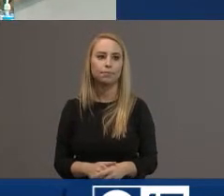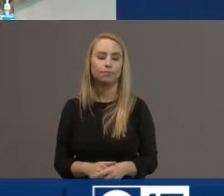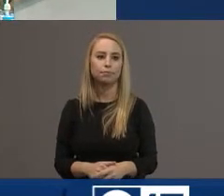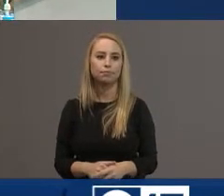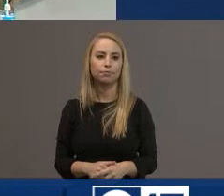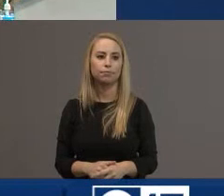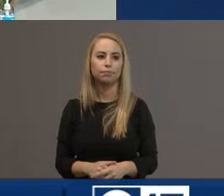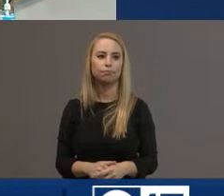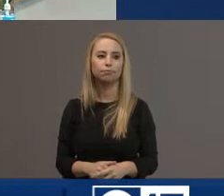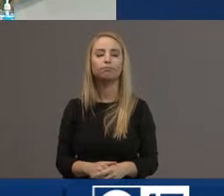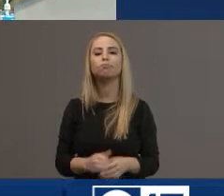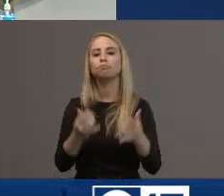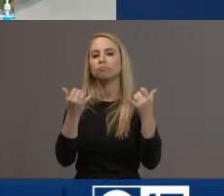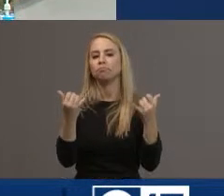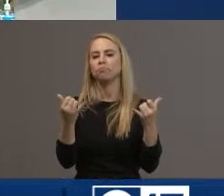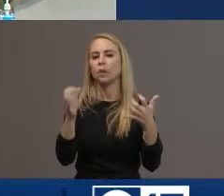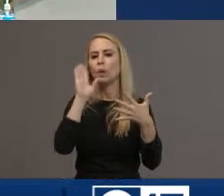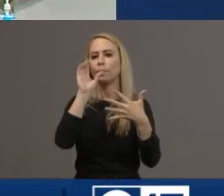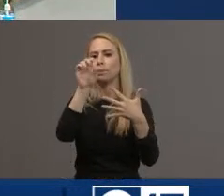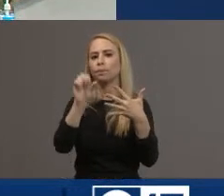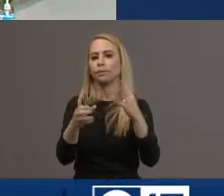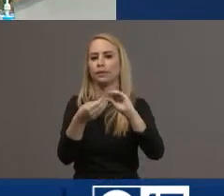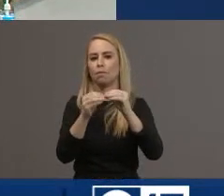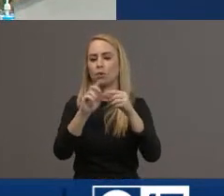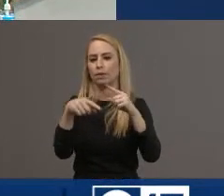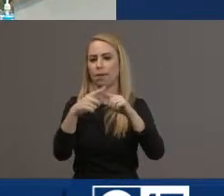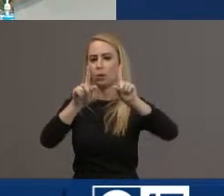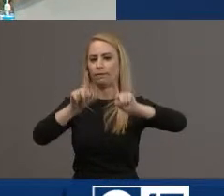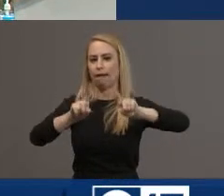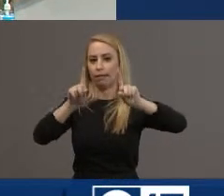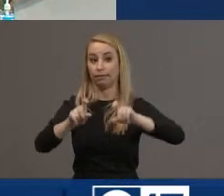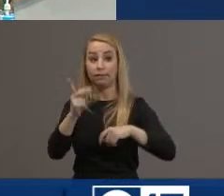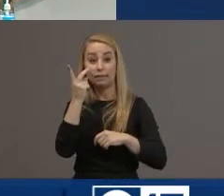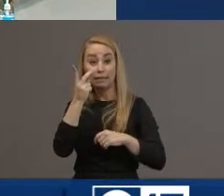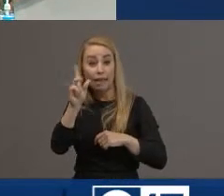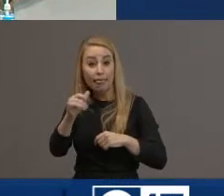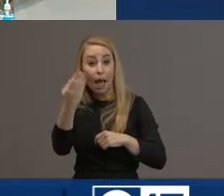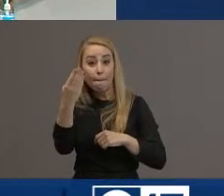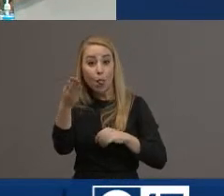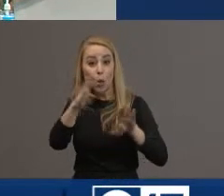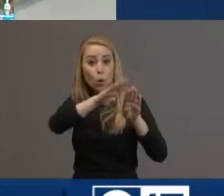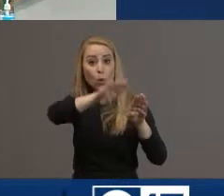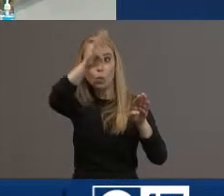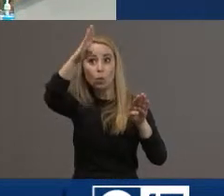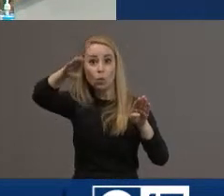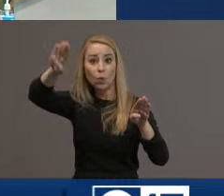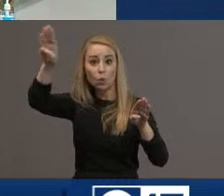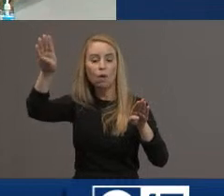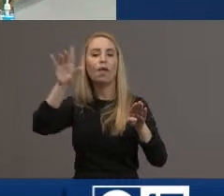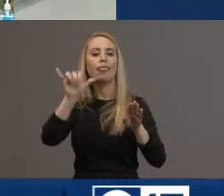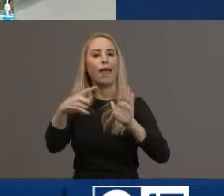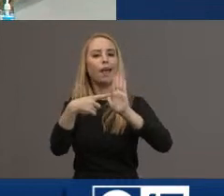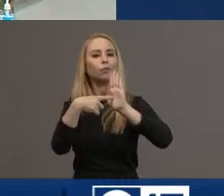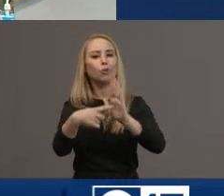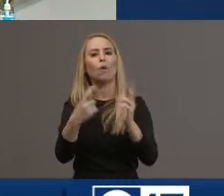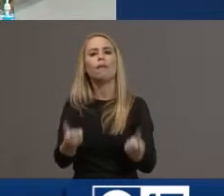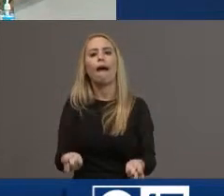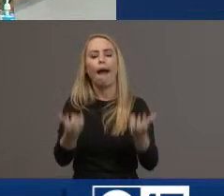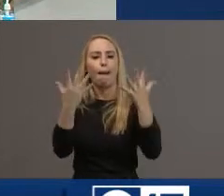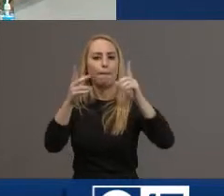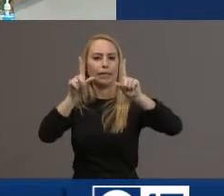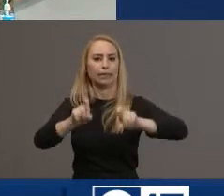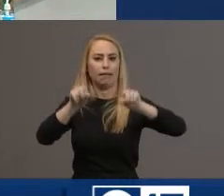Let's talk about tests. The blue mountain represents the amount of testing we're doing. That